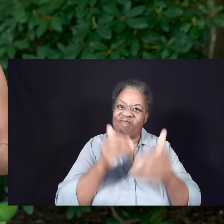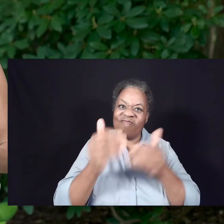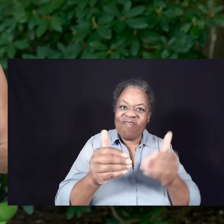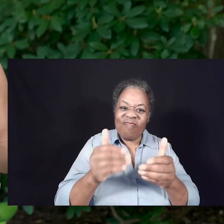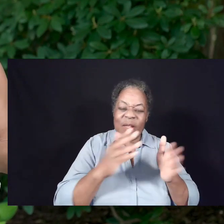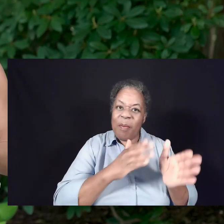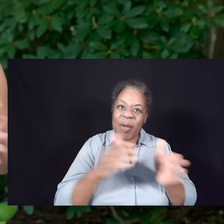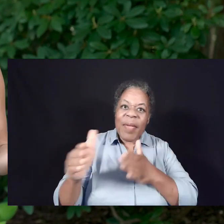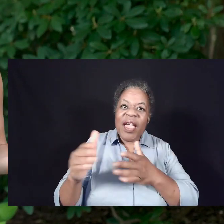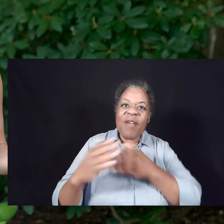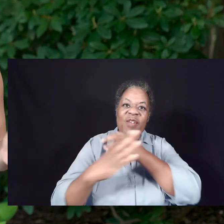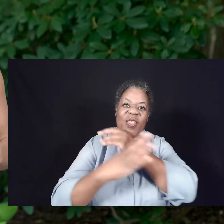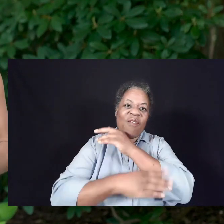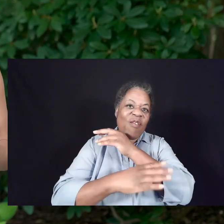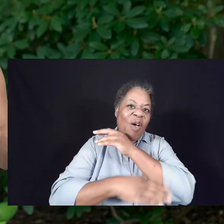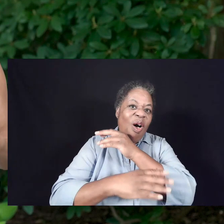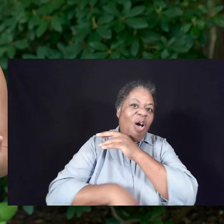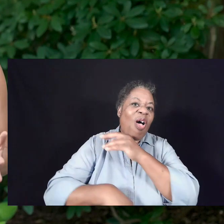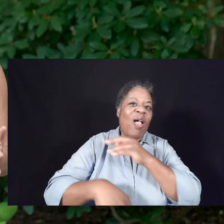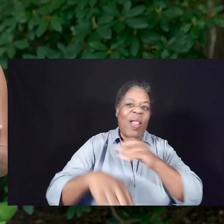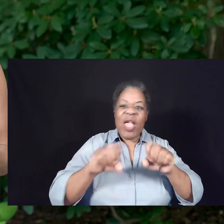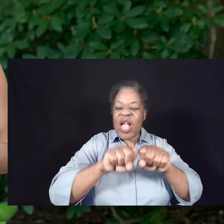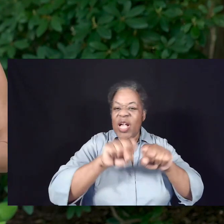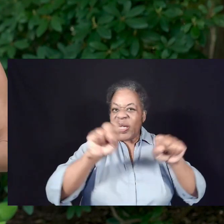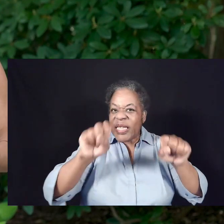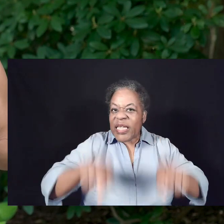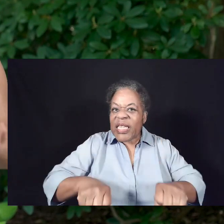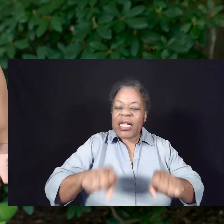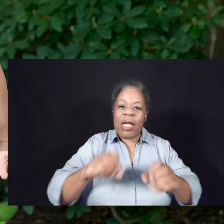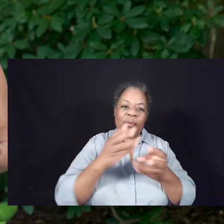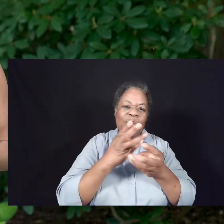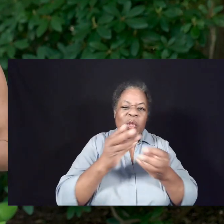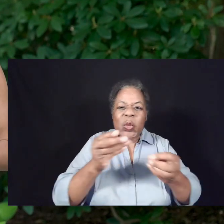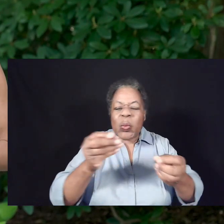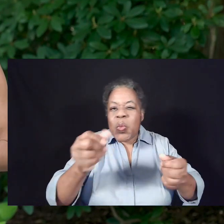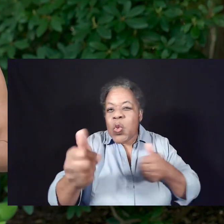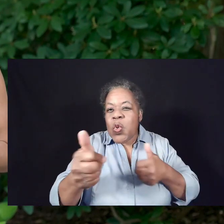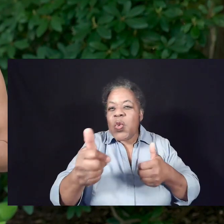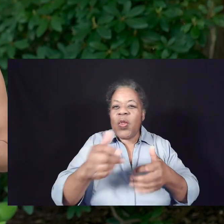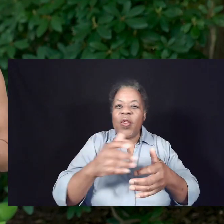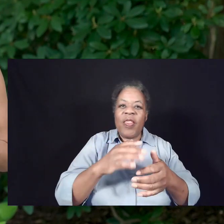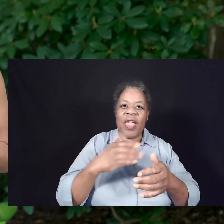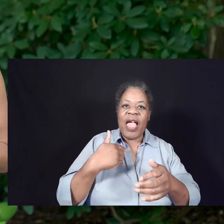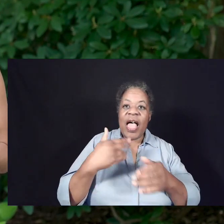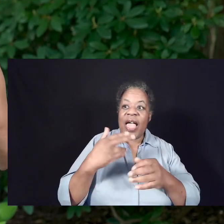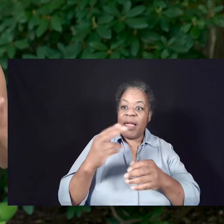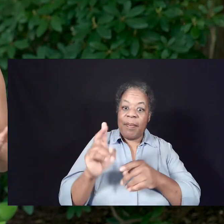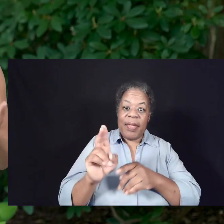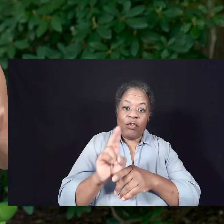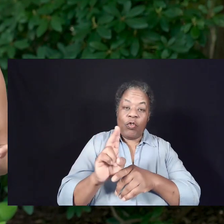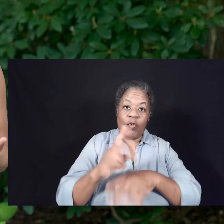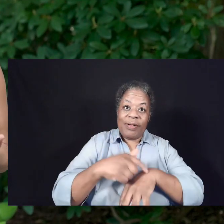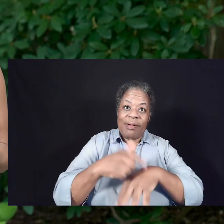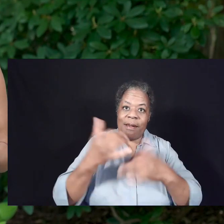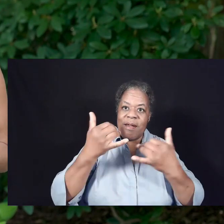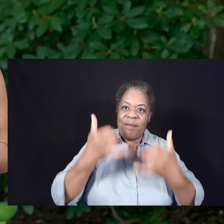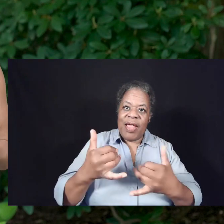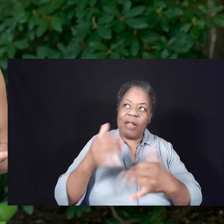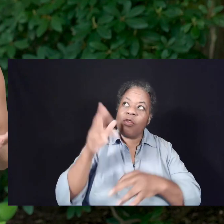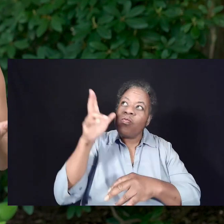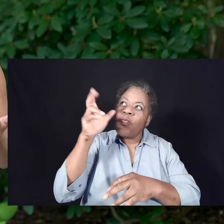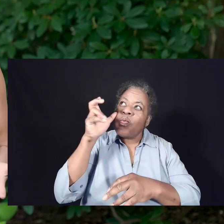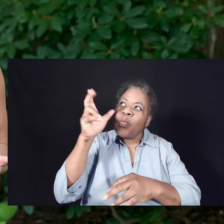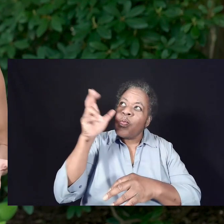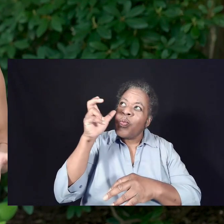for the fall, as we smooth out our systems and processes. And I've really been using this time to listen really attentively to